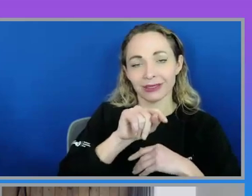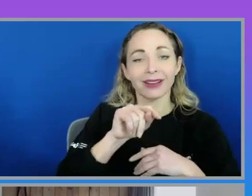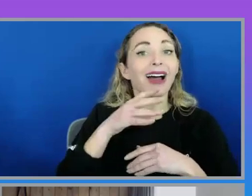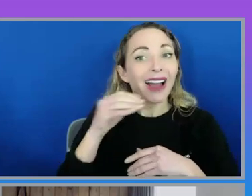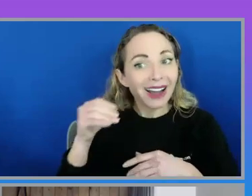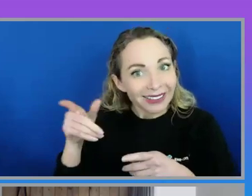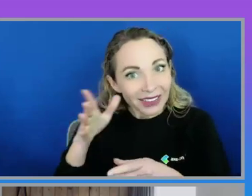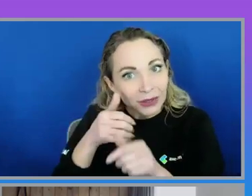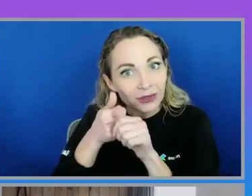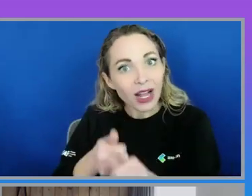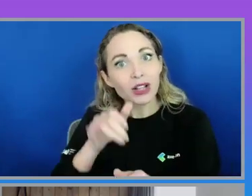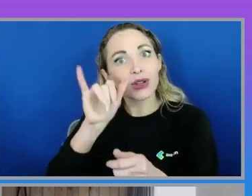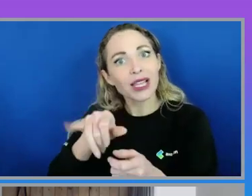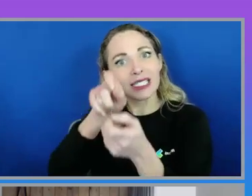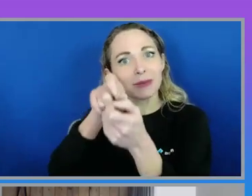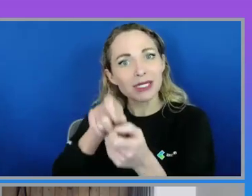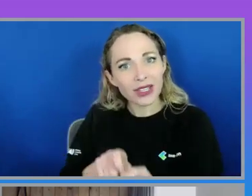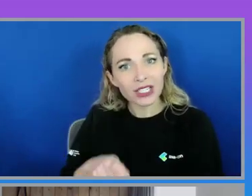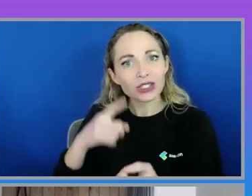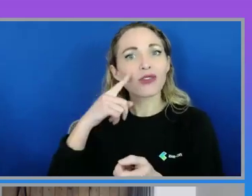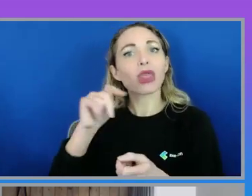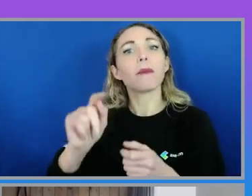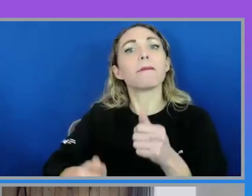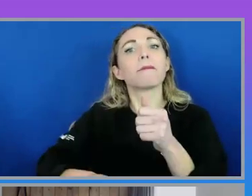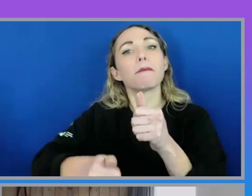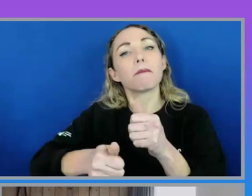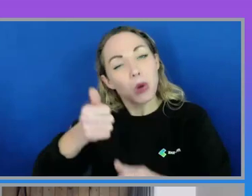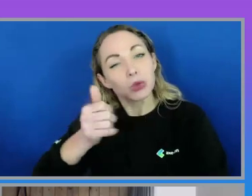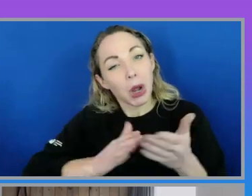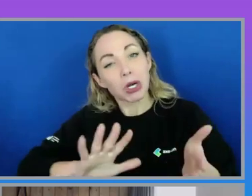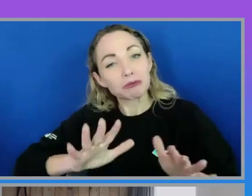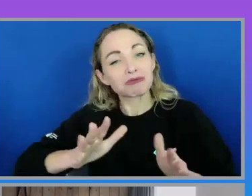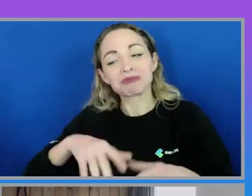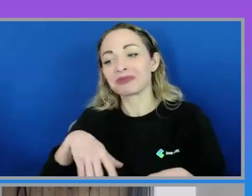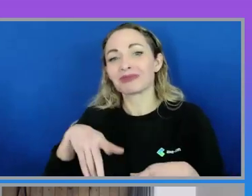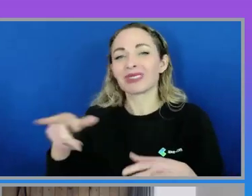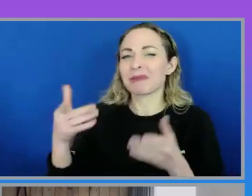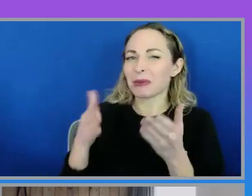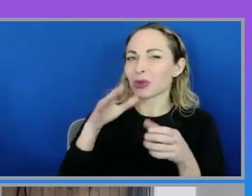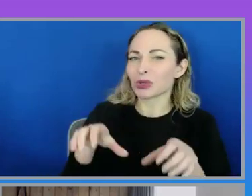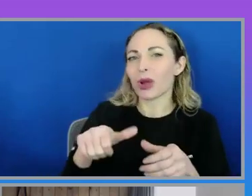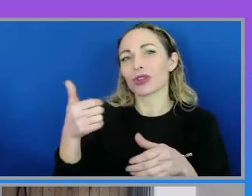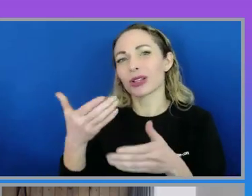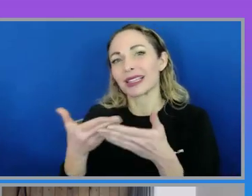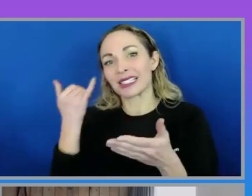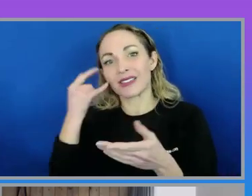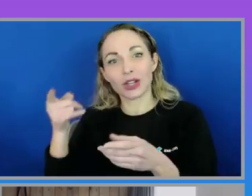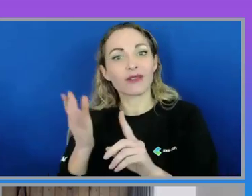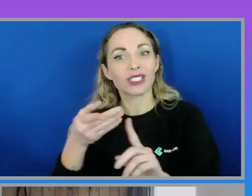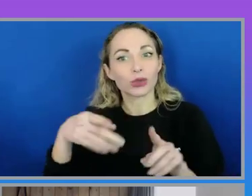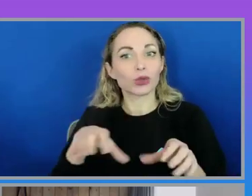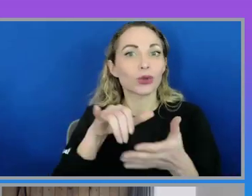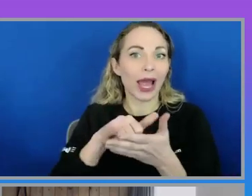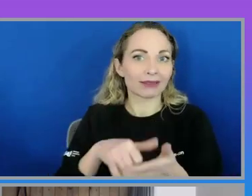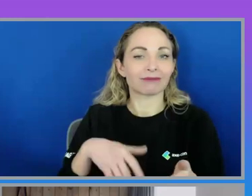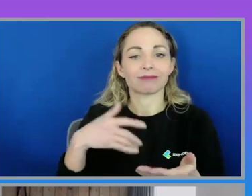will follow the specification for the most part, but they might do other things if they're convinced they need to do that.